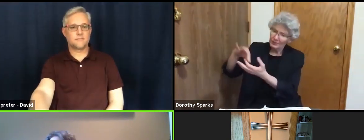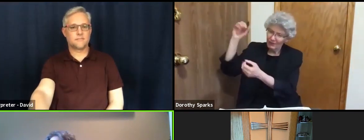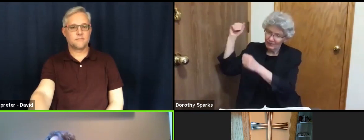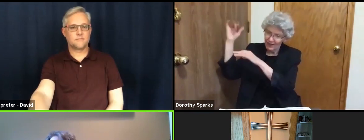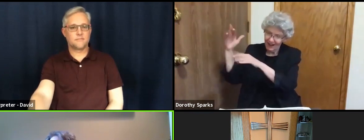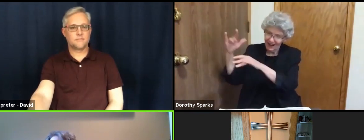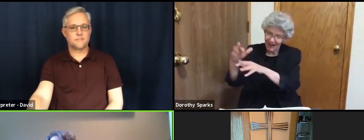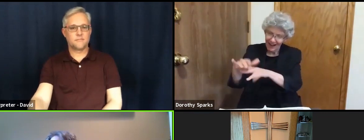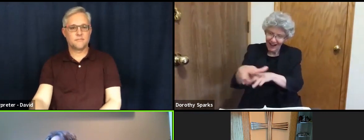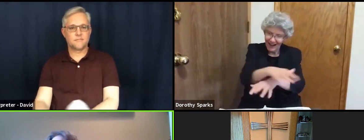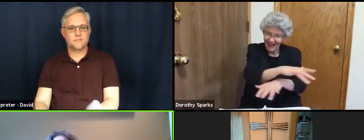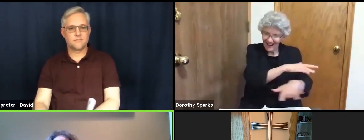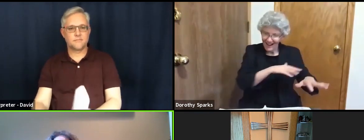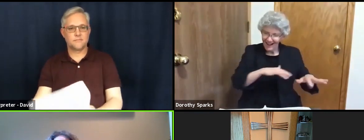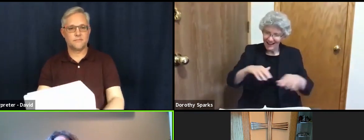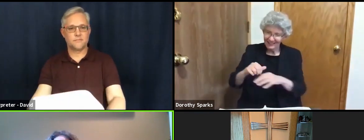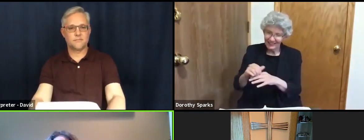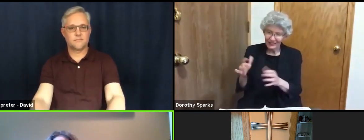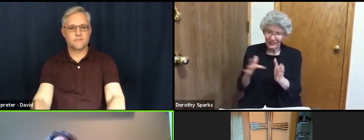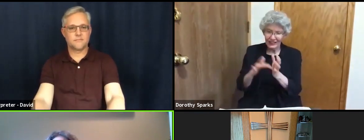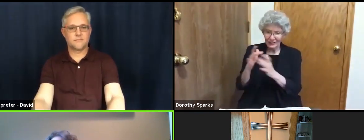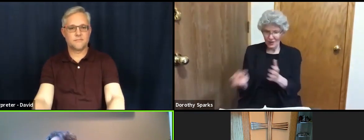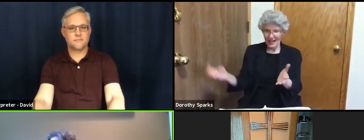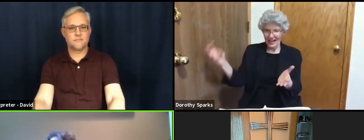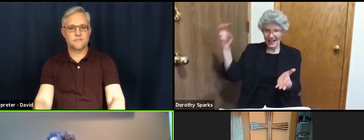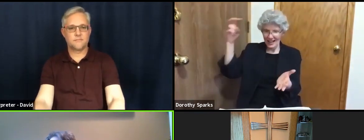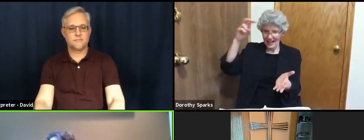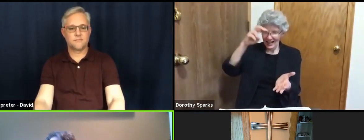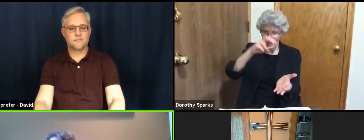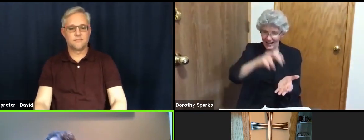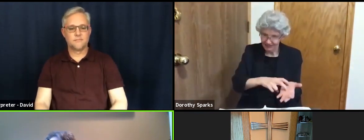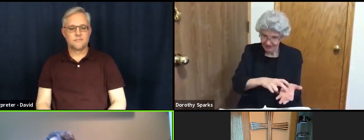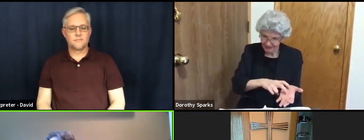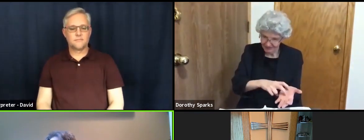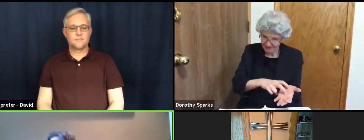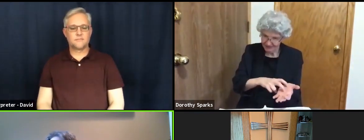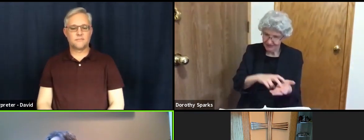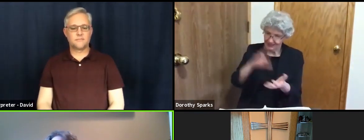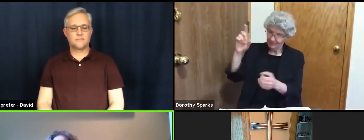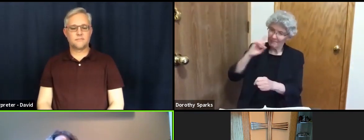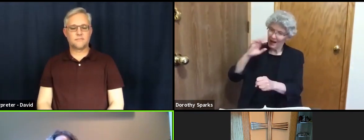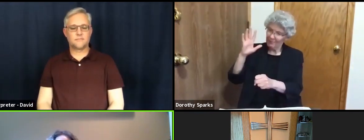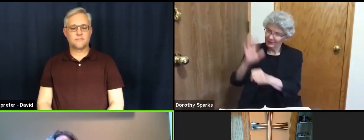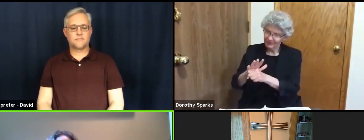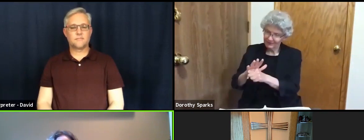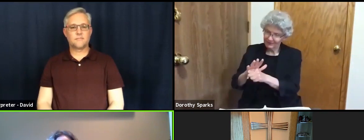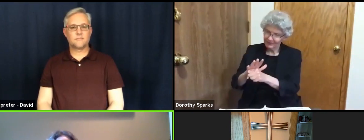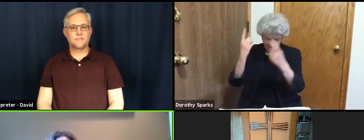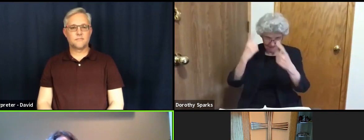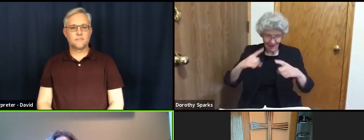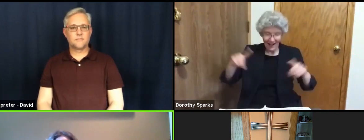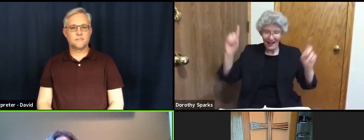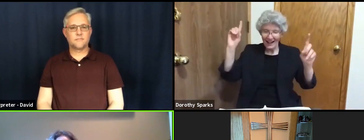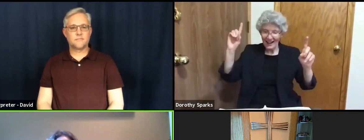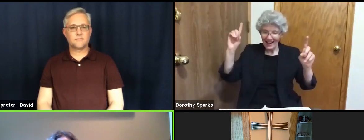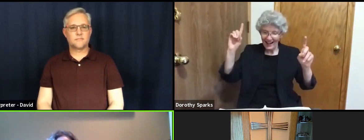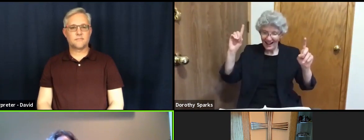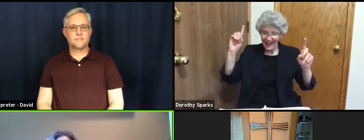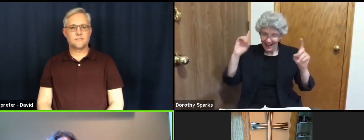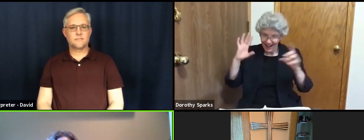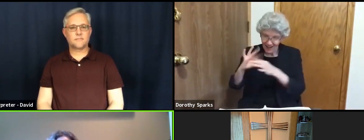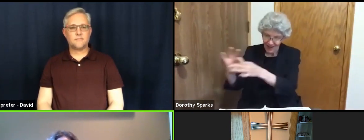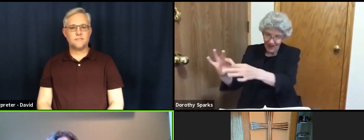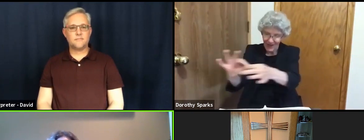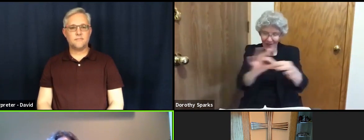You pour out the fire of your Holy Spirit and fulfill the promises